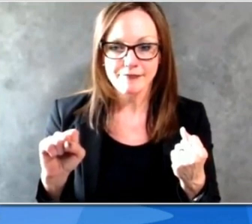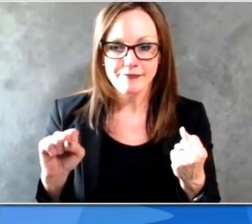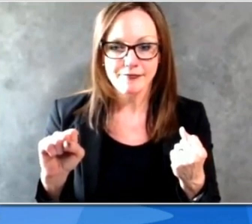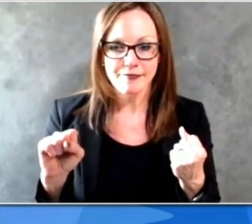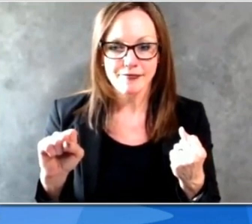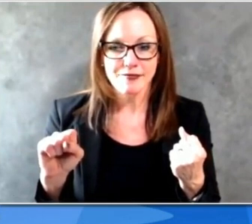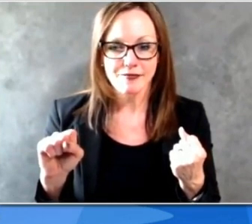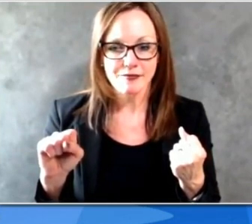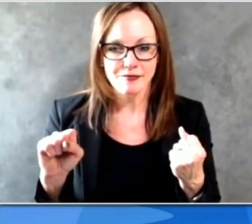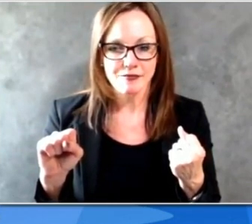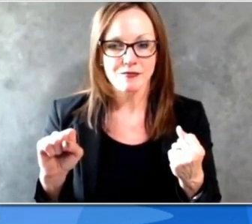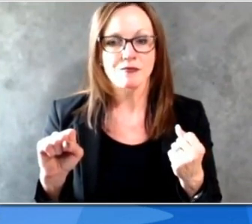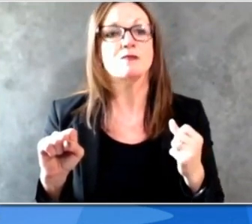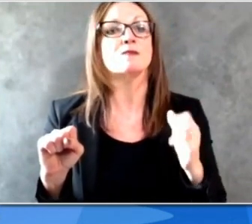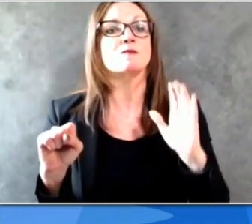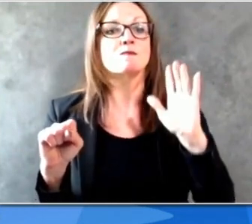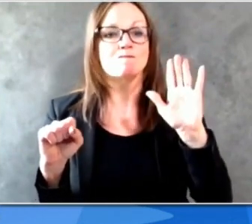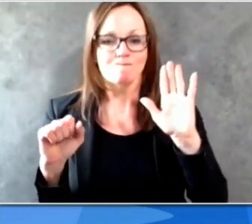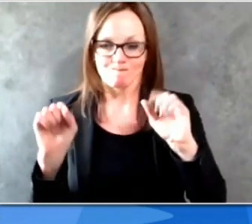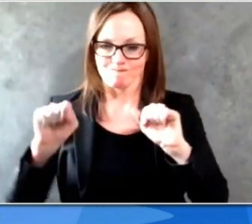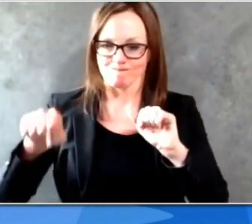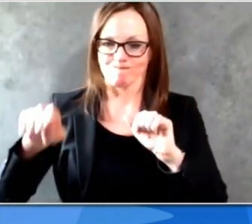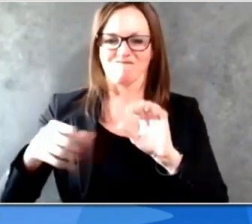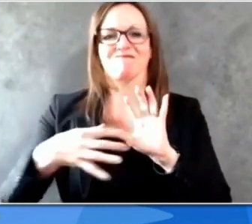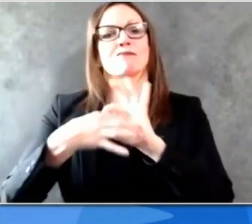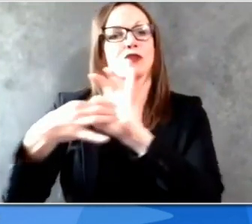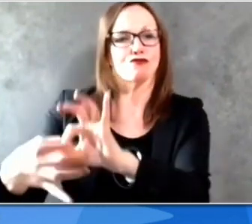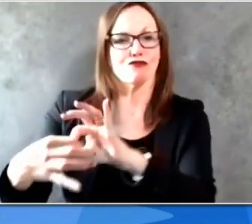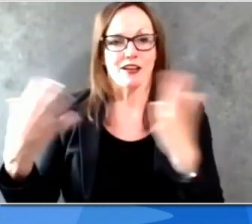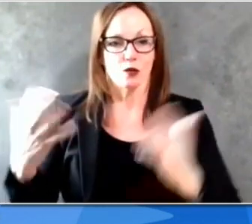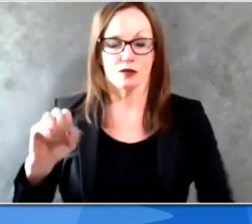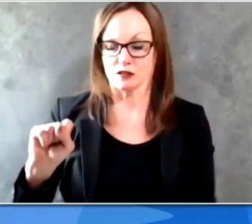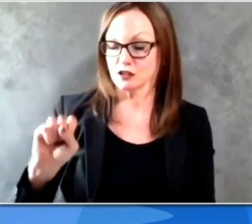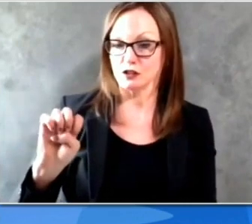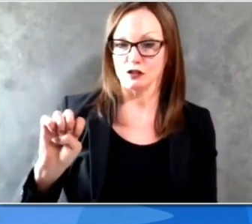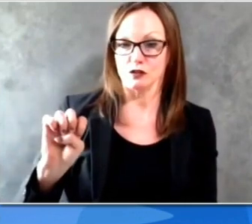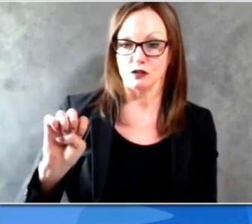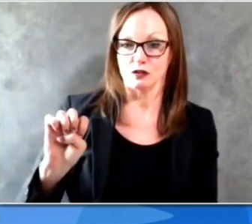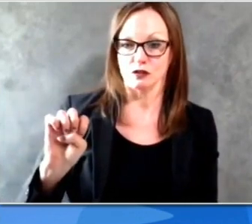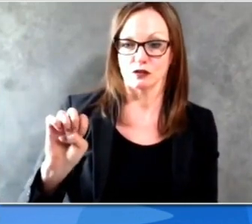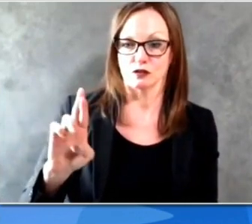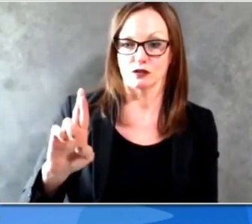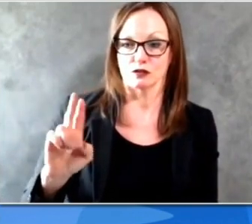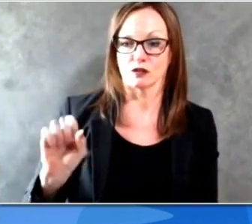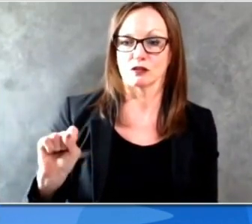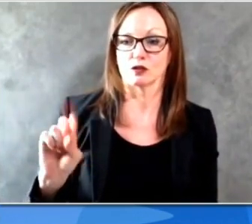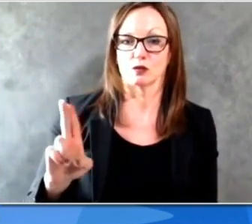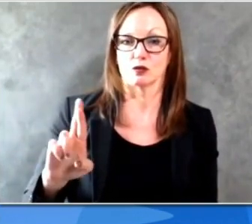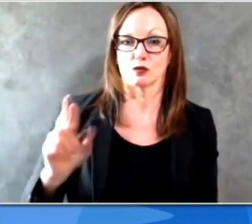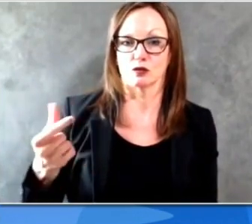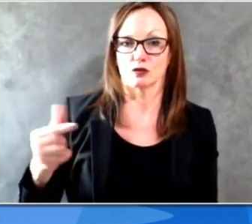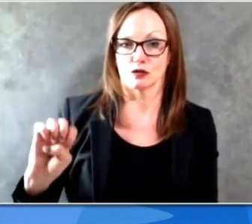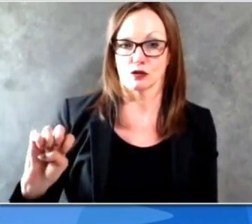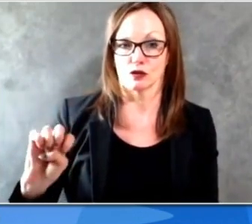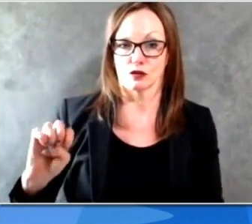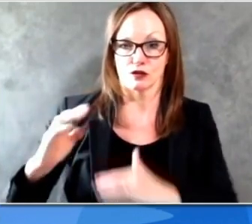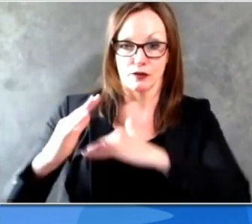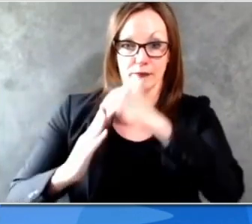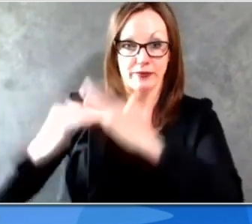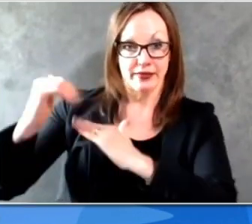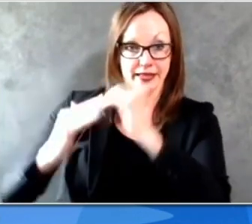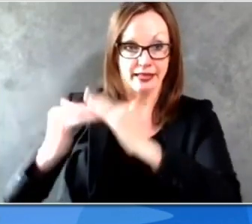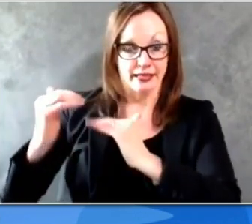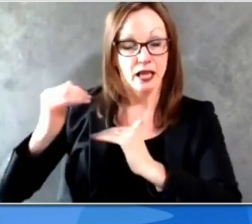Milwaukee, has that been utilized at all yet? And what's the future of that facility? Thank you.